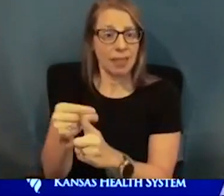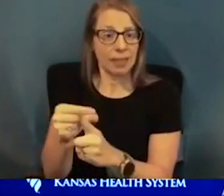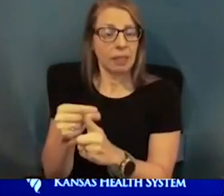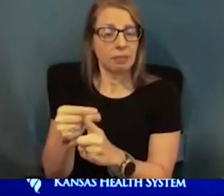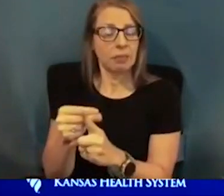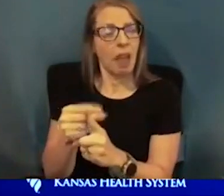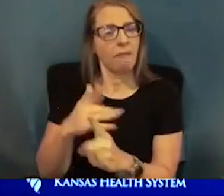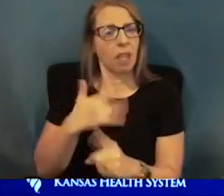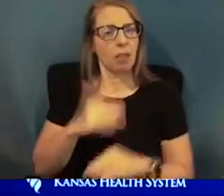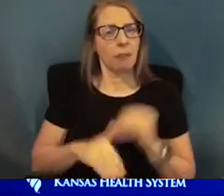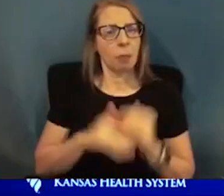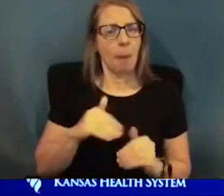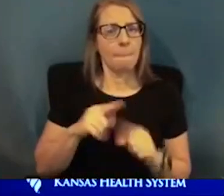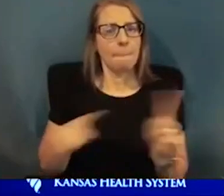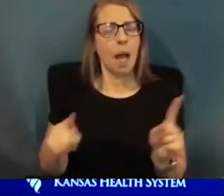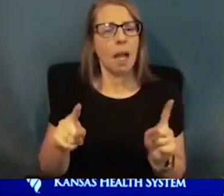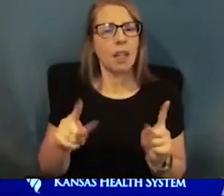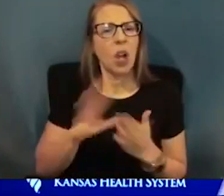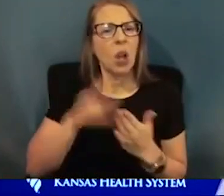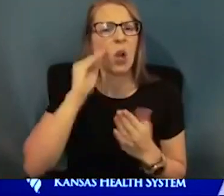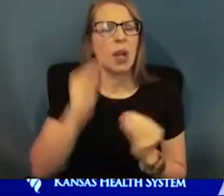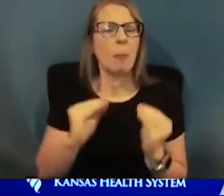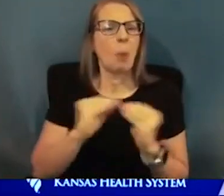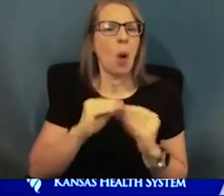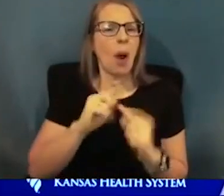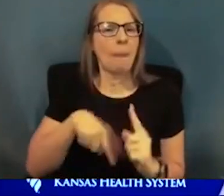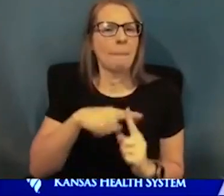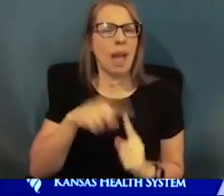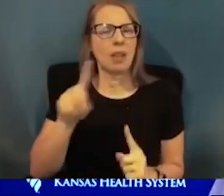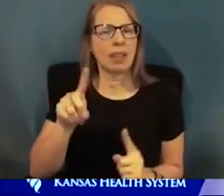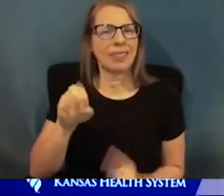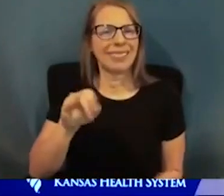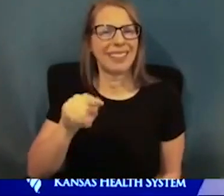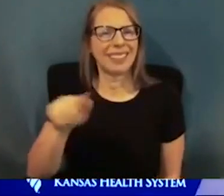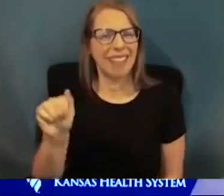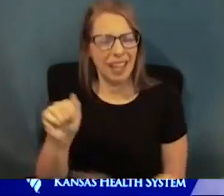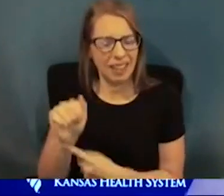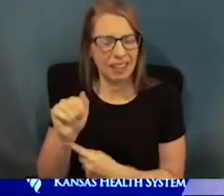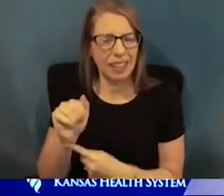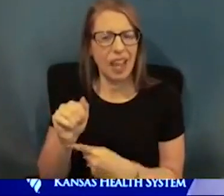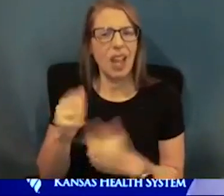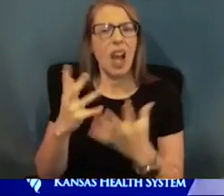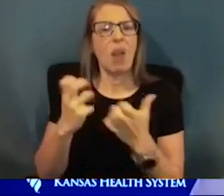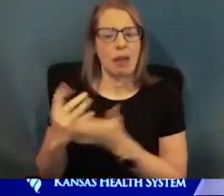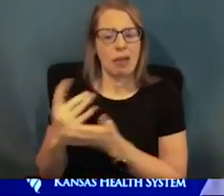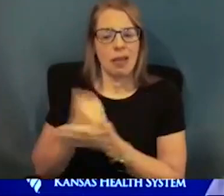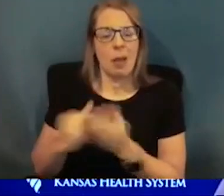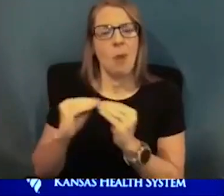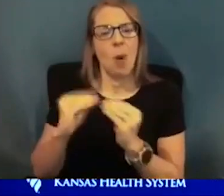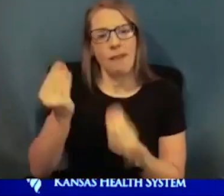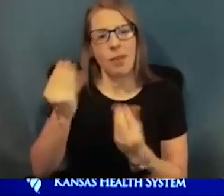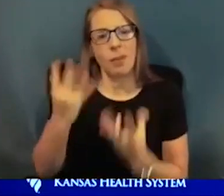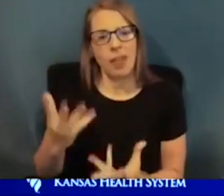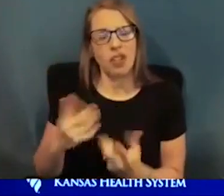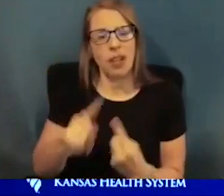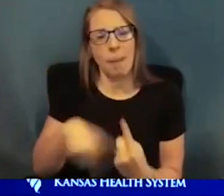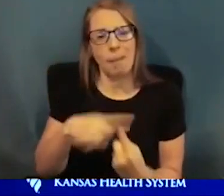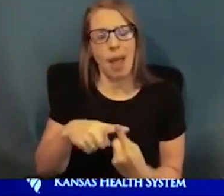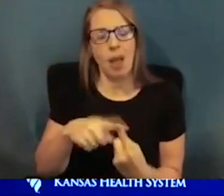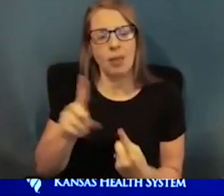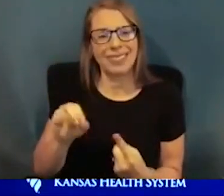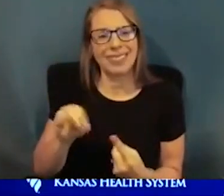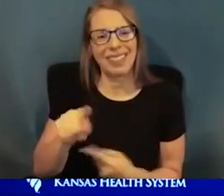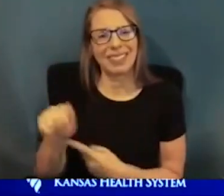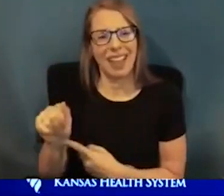are learning more about Delta, and so I think that's going to play in. I'd still like to see some more information about Delta. I can't answer that question